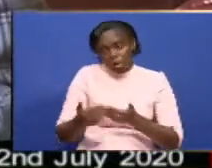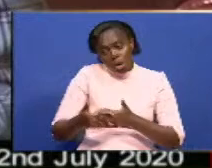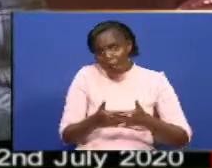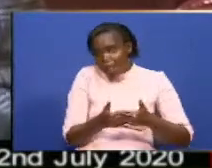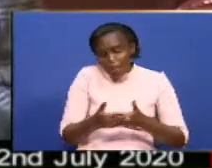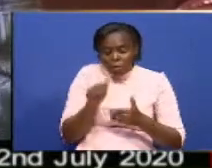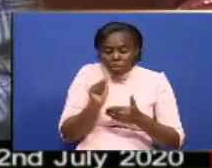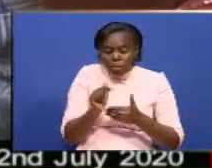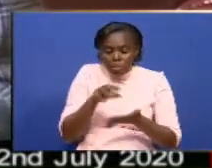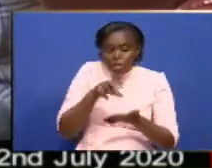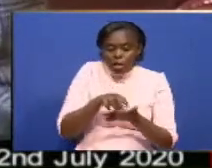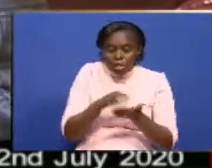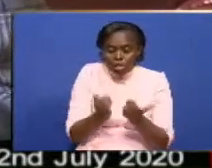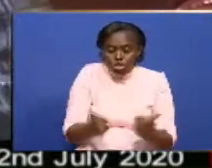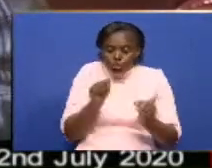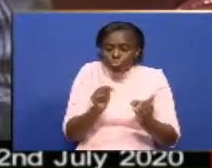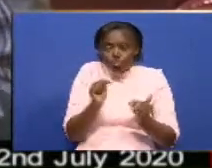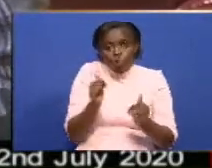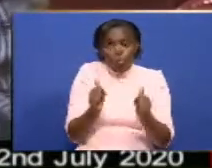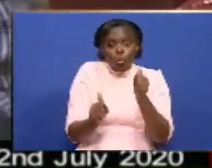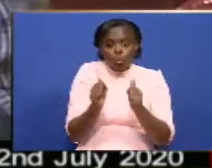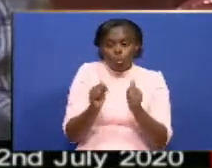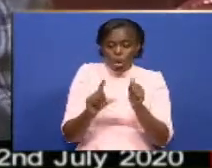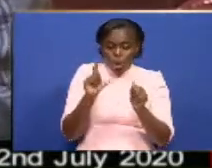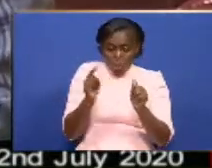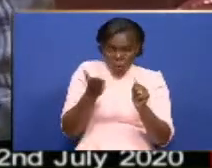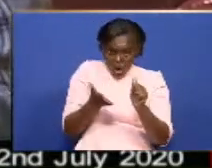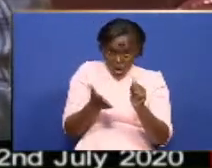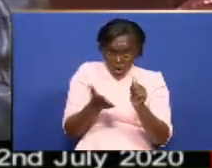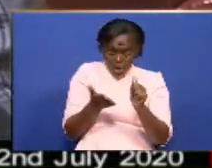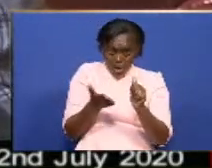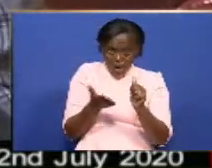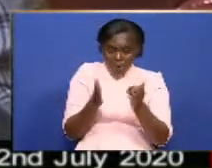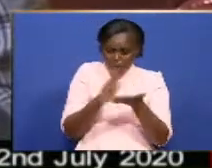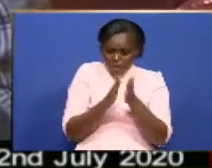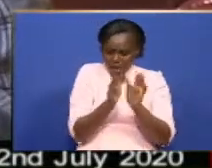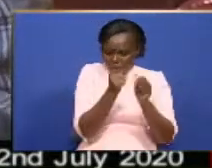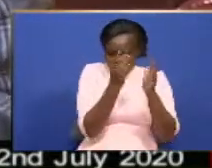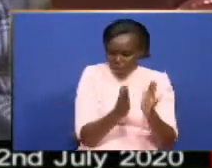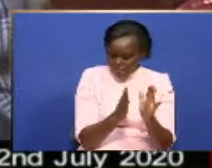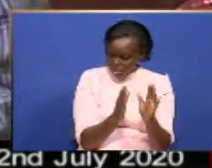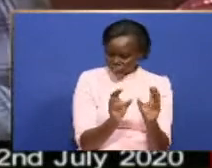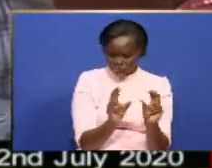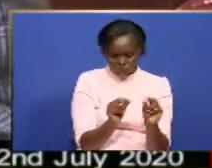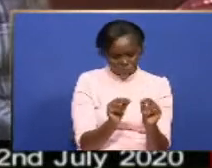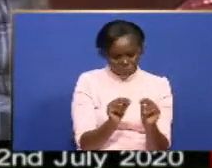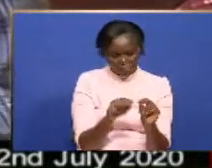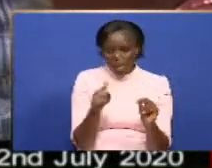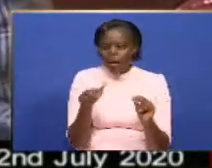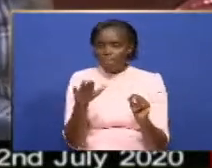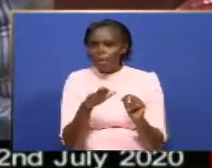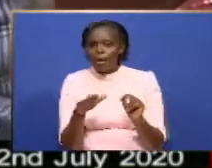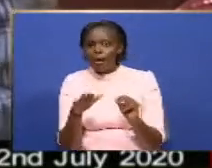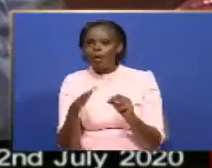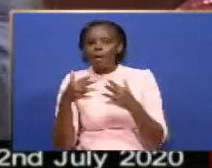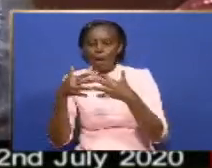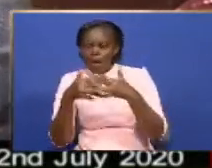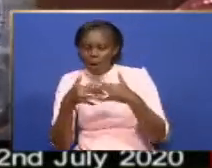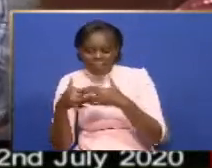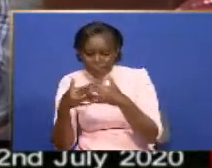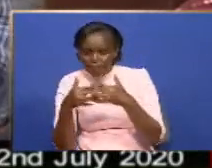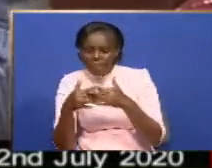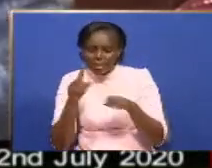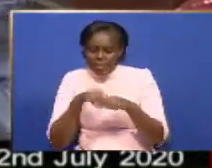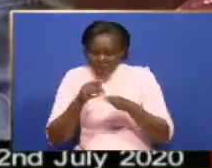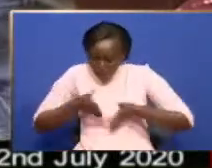What is the status of those kids? Because the law as it is, they cannot become Kenyan citizens. In other places like in America, the